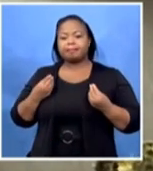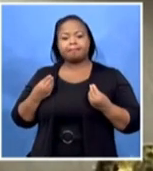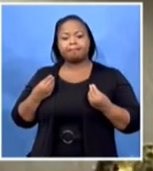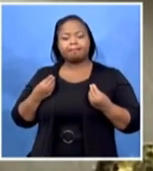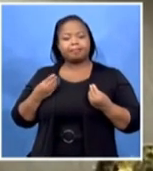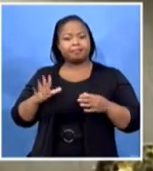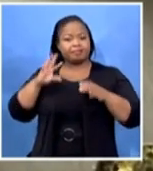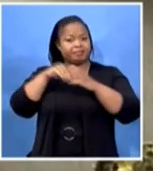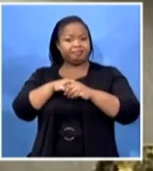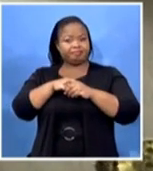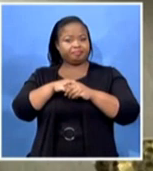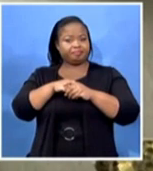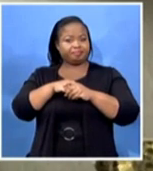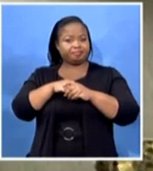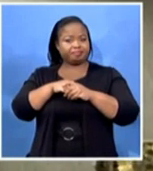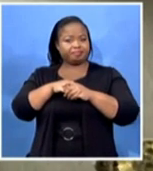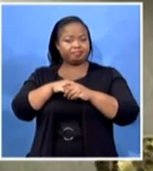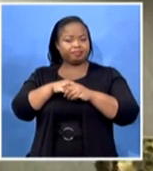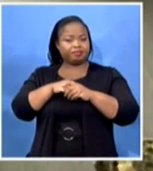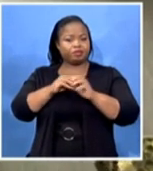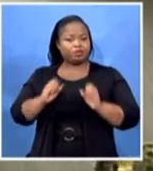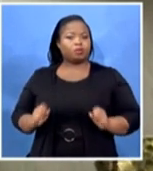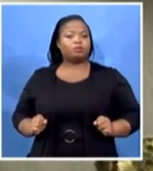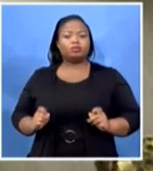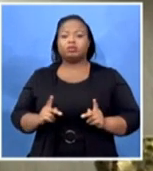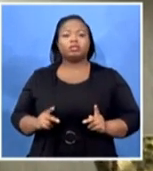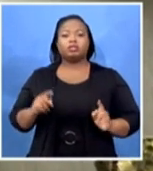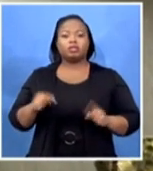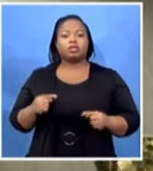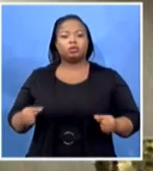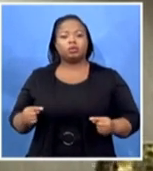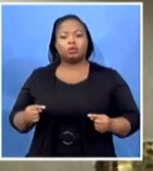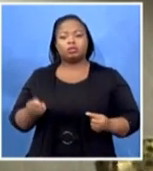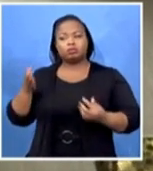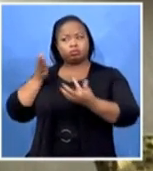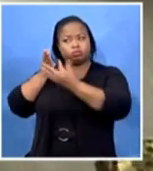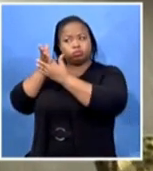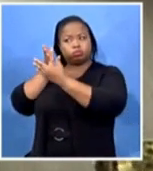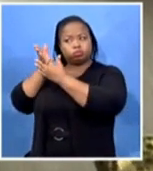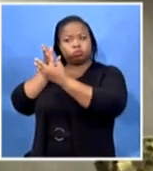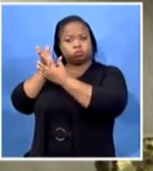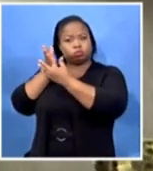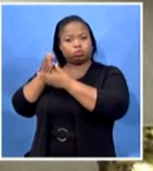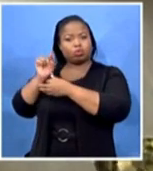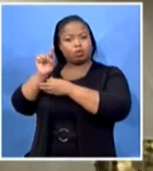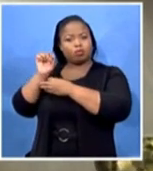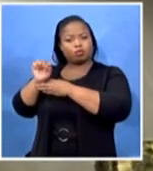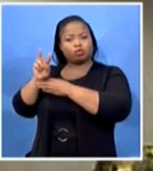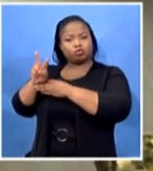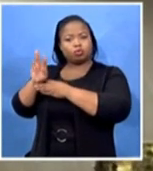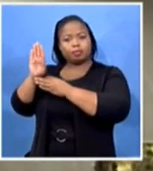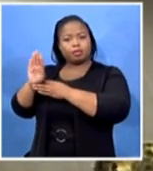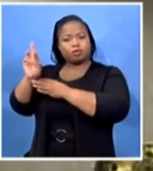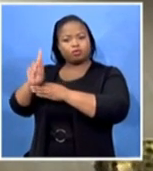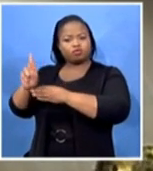opportunity to access the funding of this 1.2 billion. they have been directed to Land Bank.